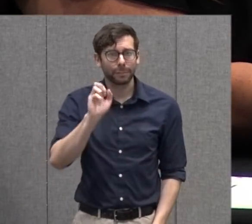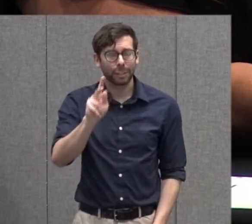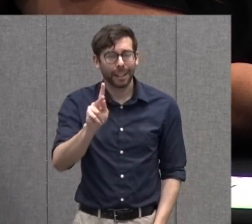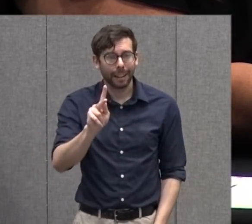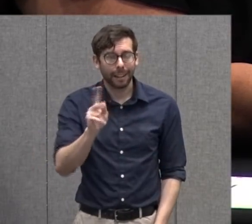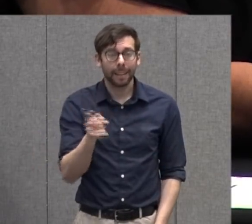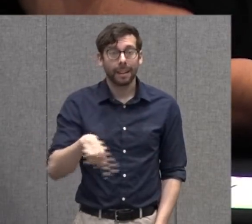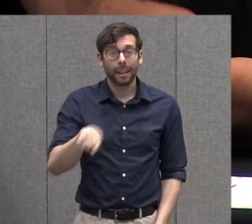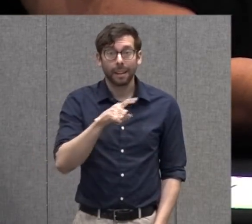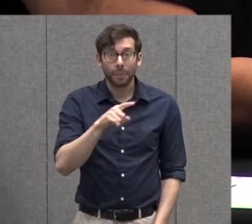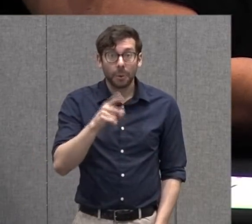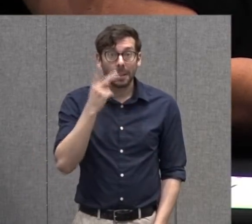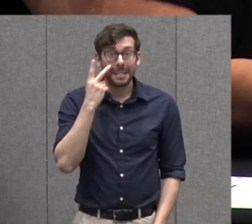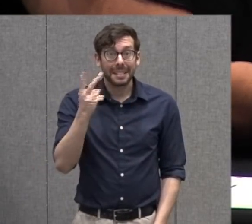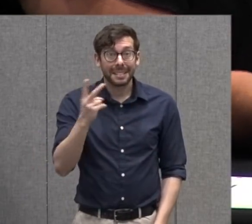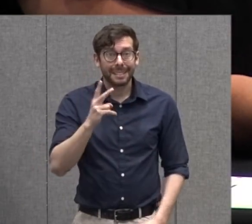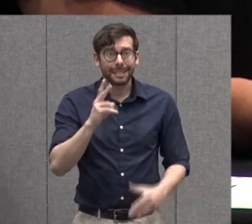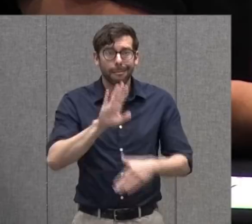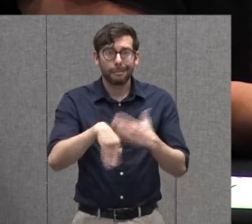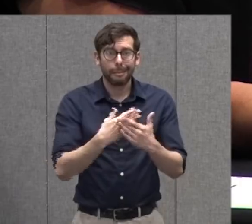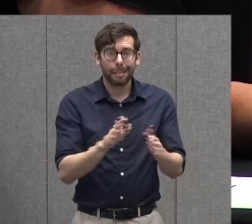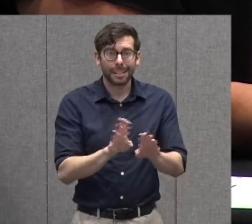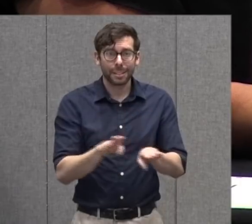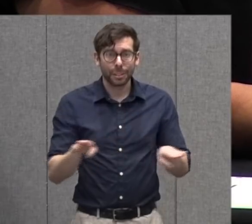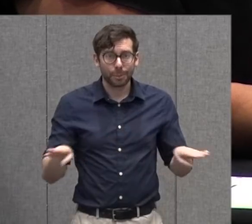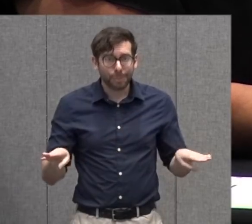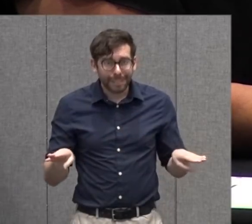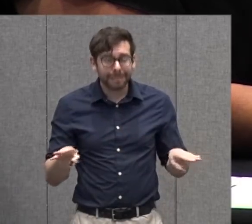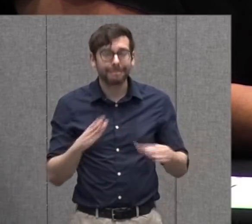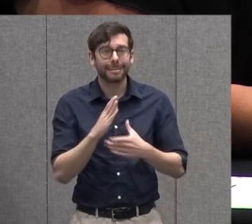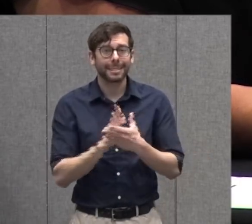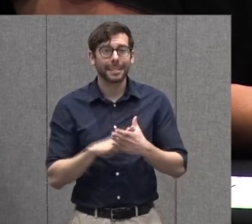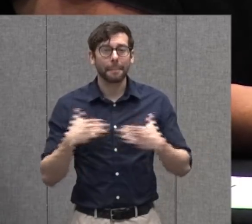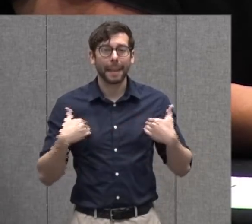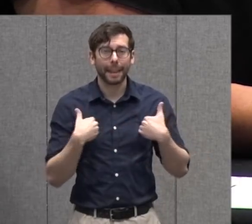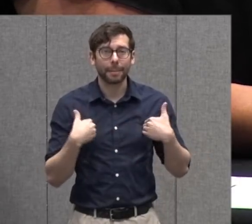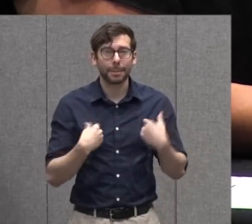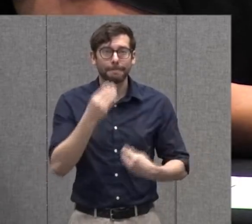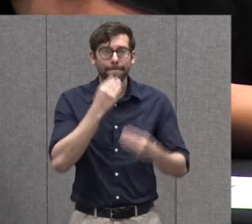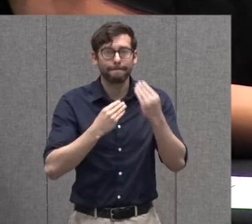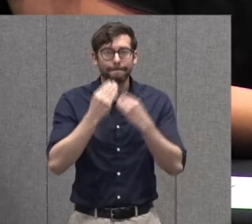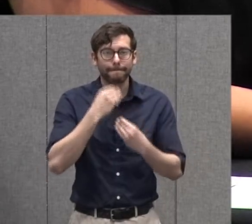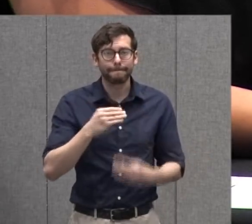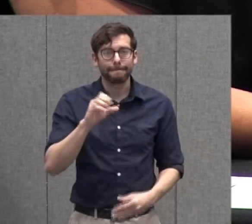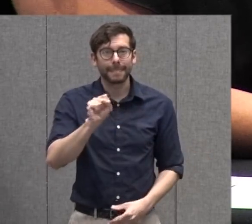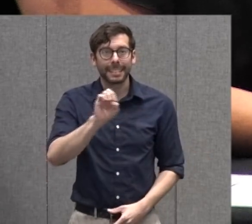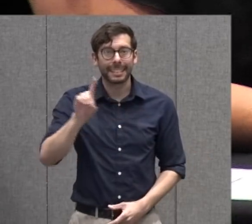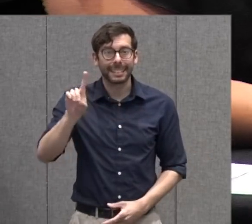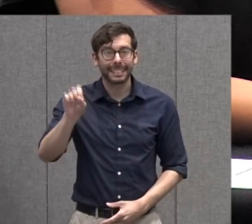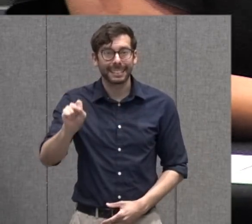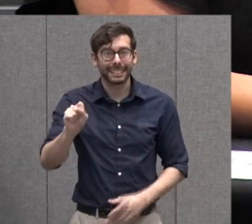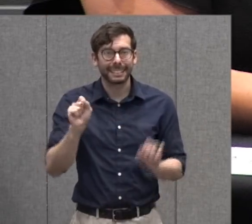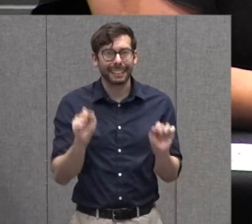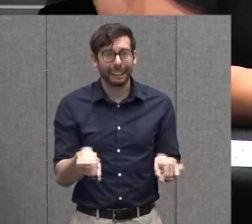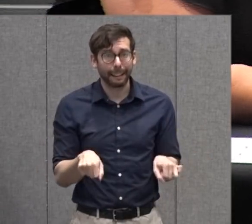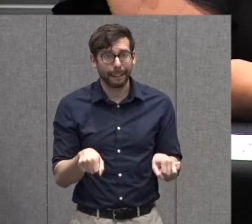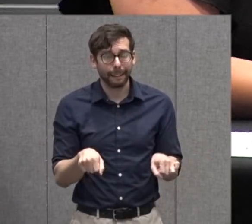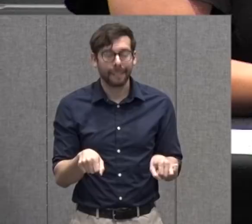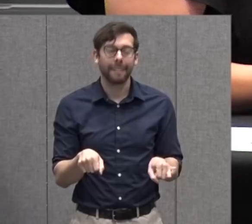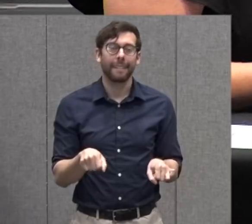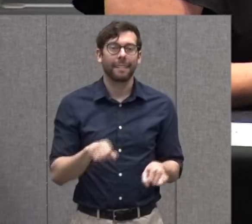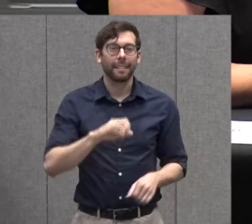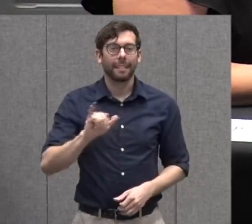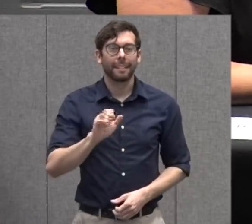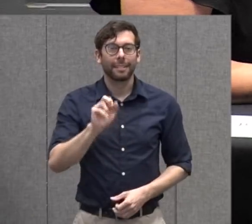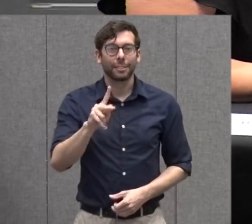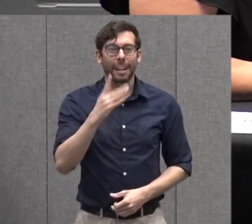ate the seeds, and even some of the animals could eat these seeds. Jack was so lucky.